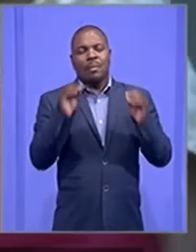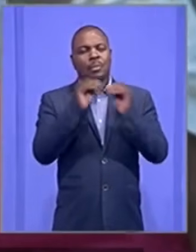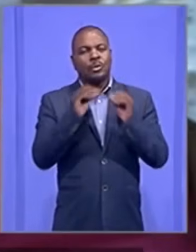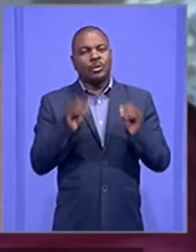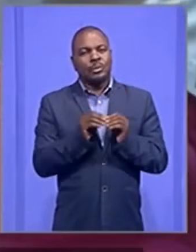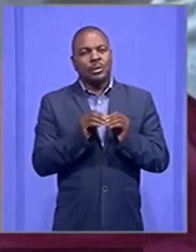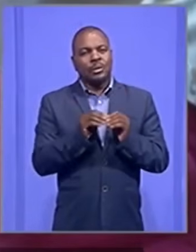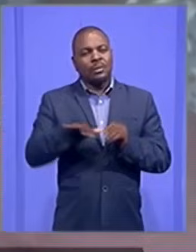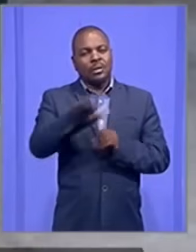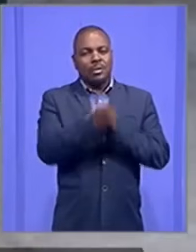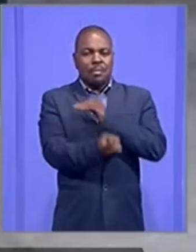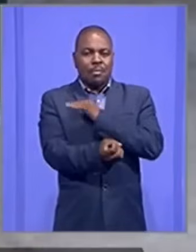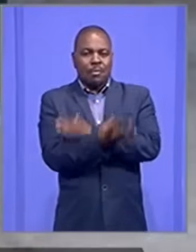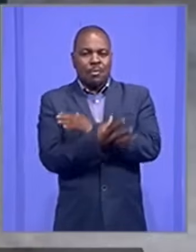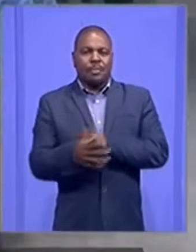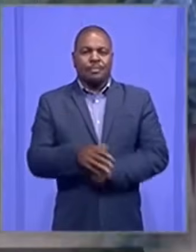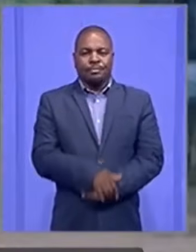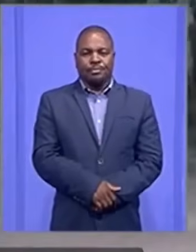ka Mpumalanga.